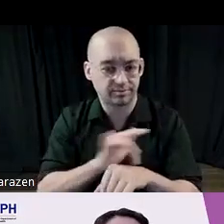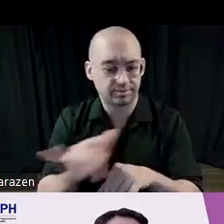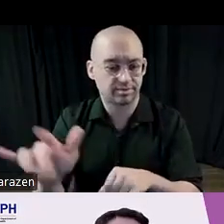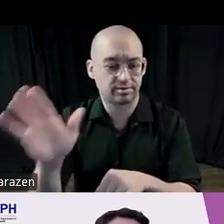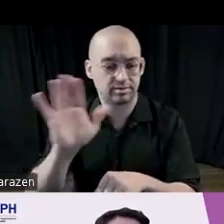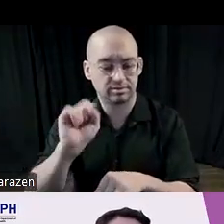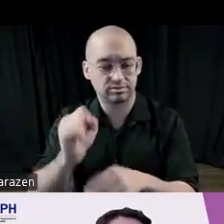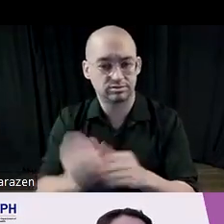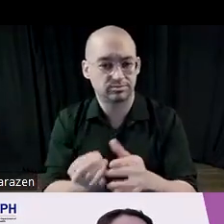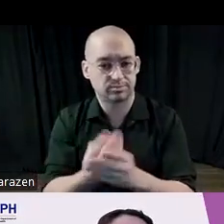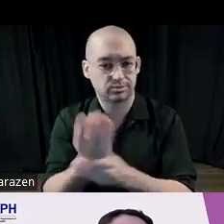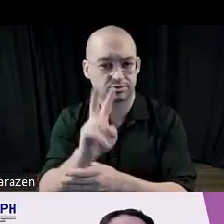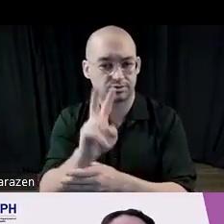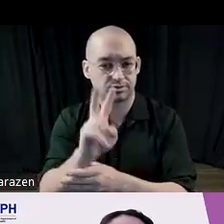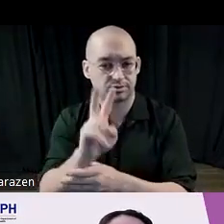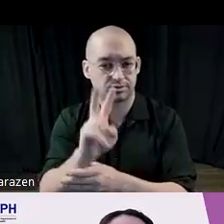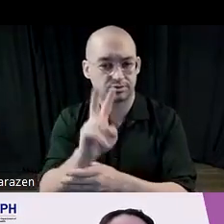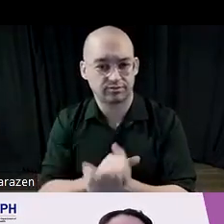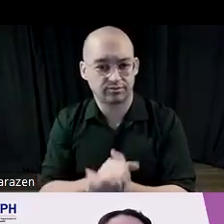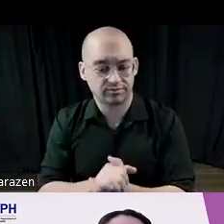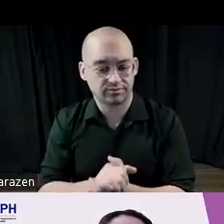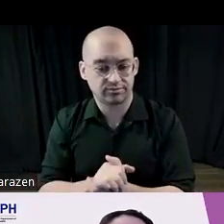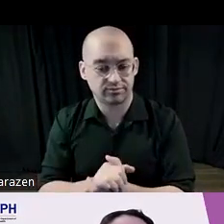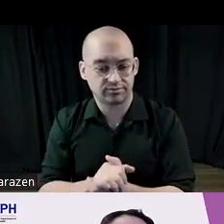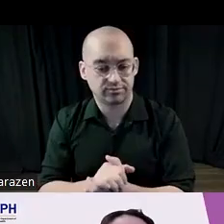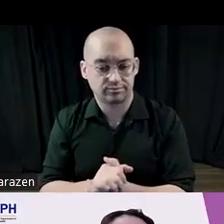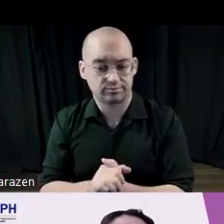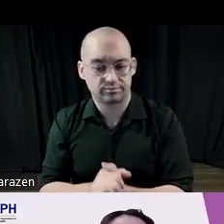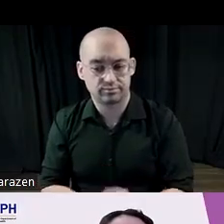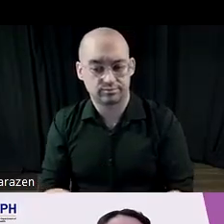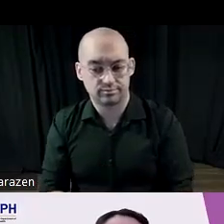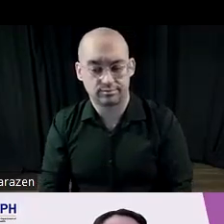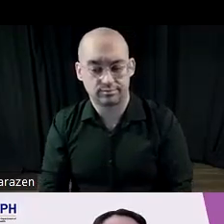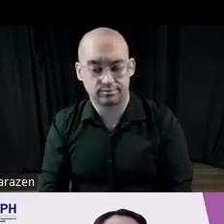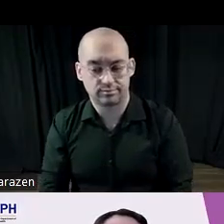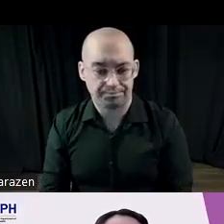spring of 2025. And next slide.